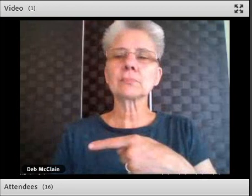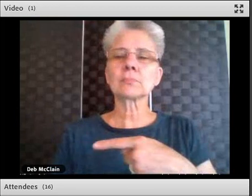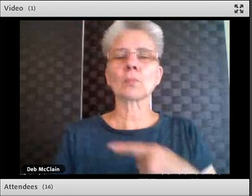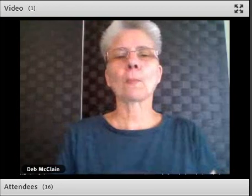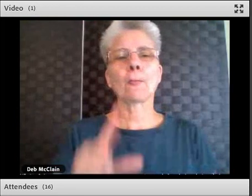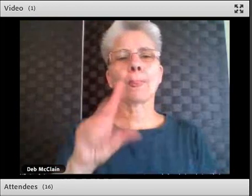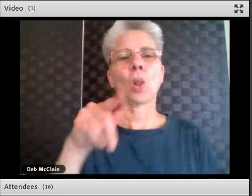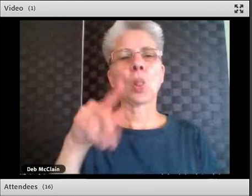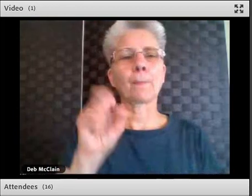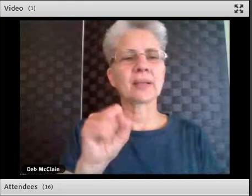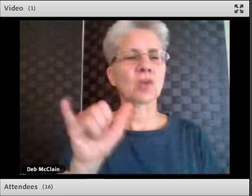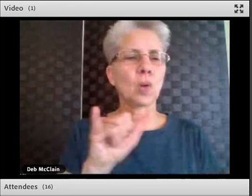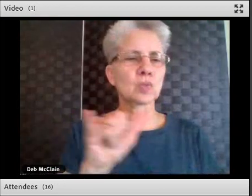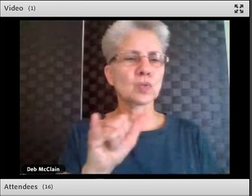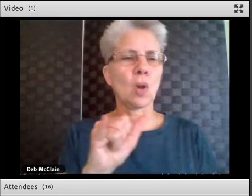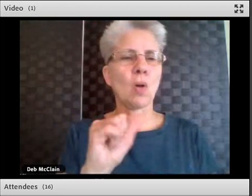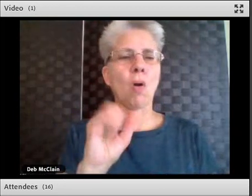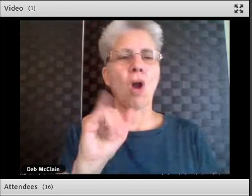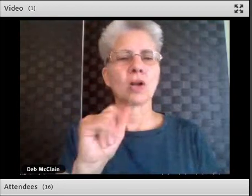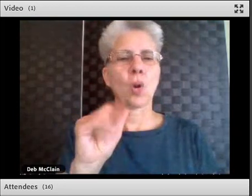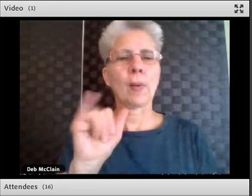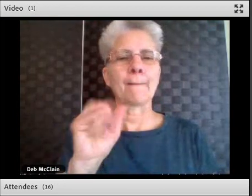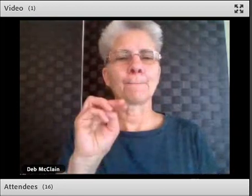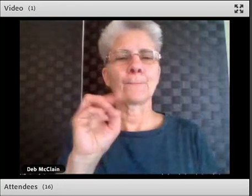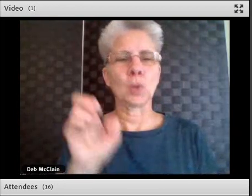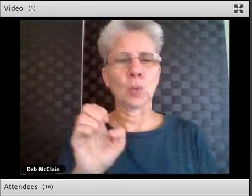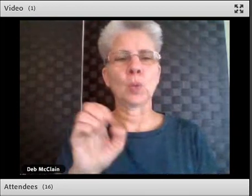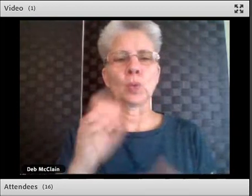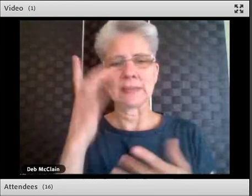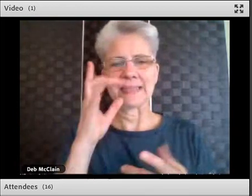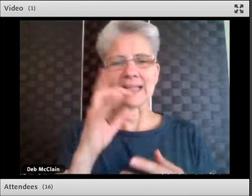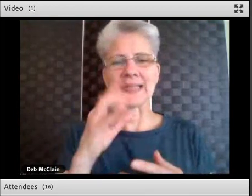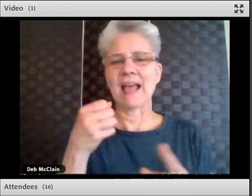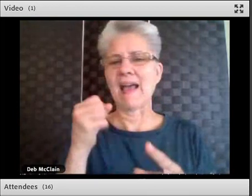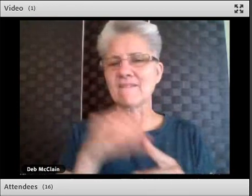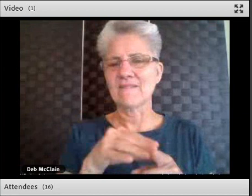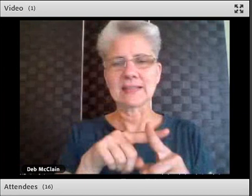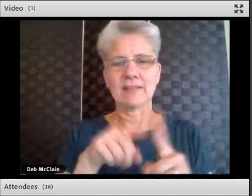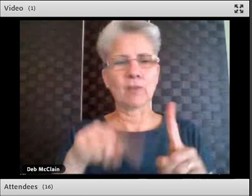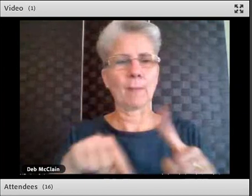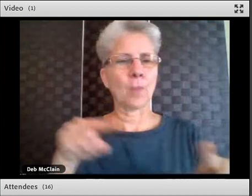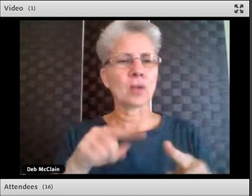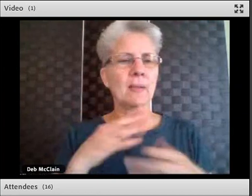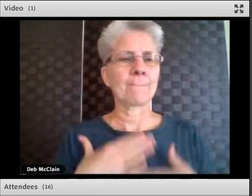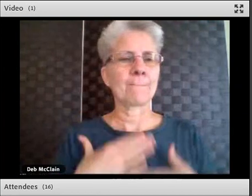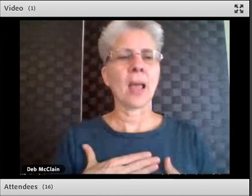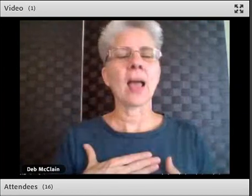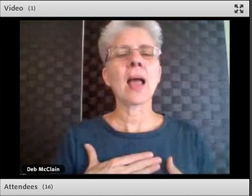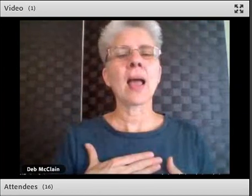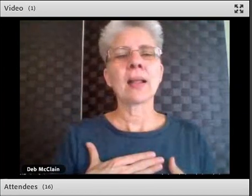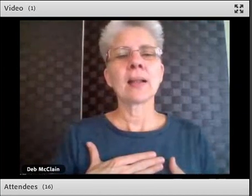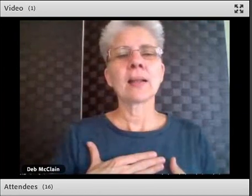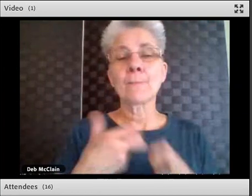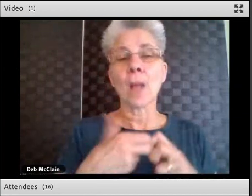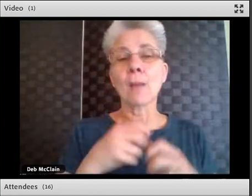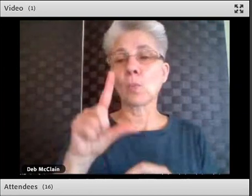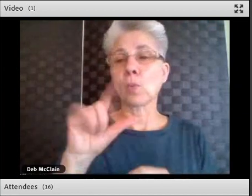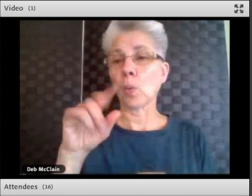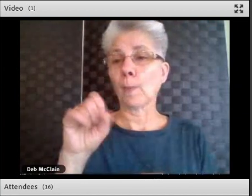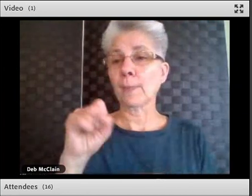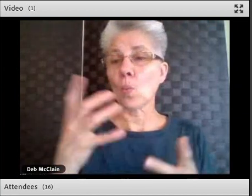Lupus is also an autoimmune disease that can affect different parts of the body. And the problem with